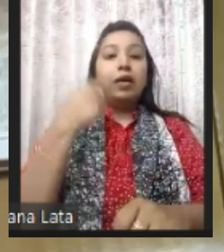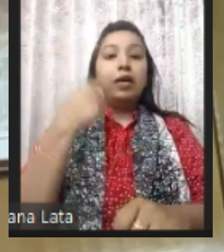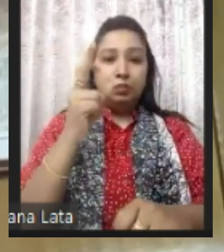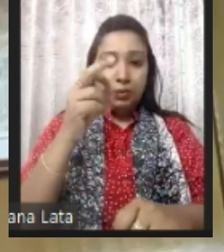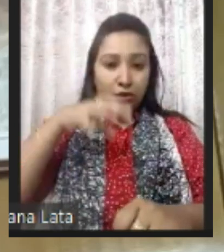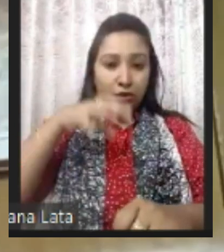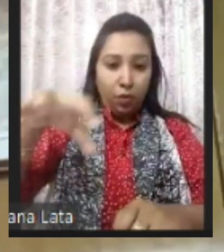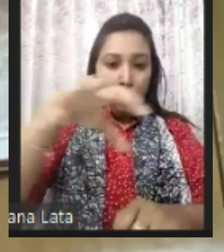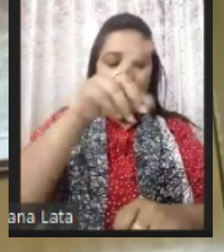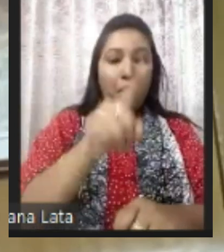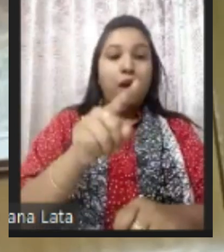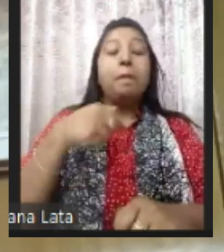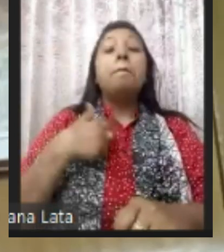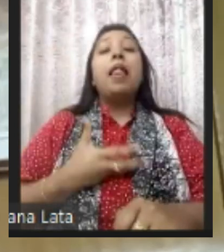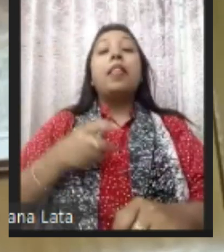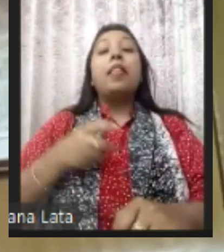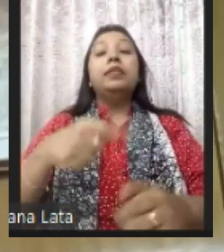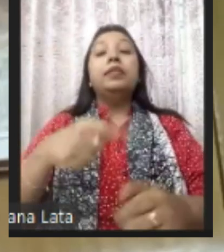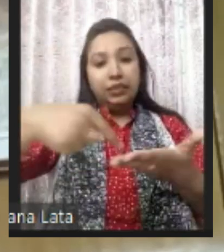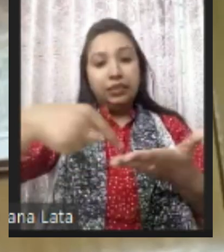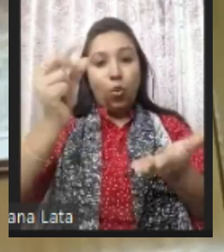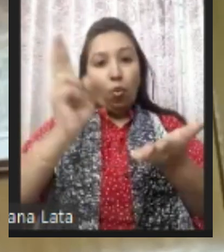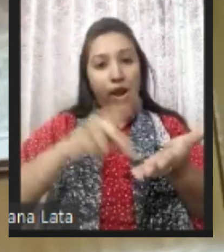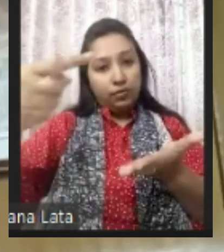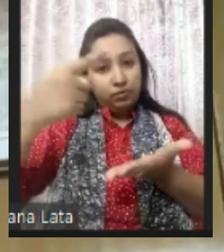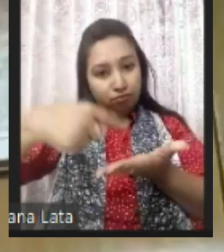and ratify the UN CRPD.